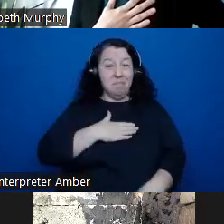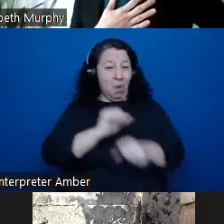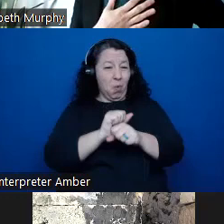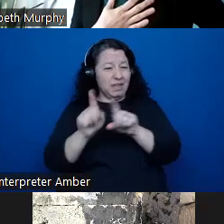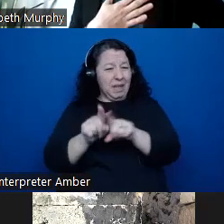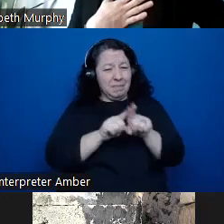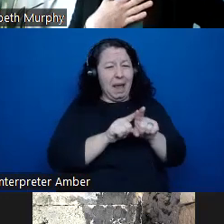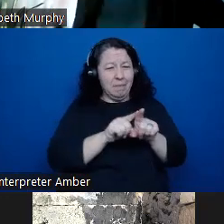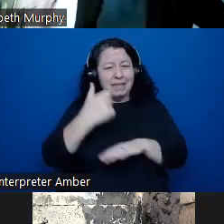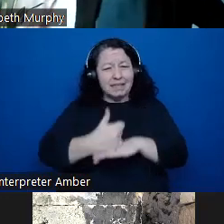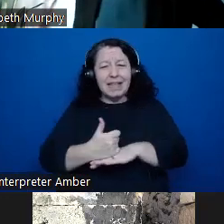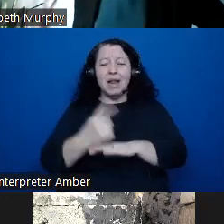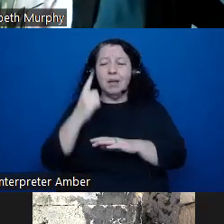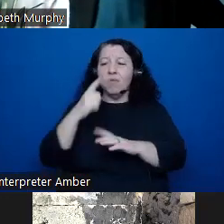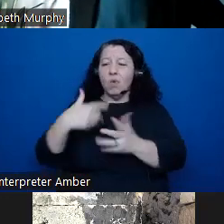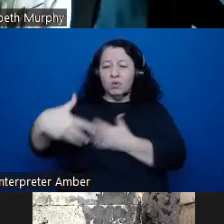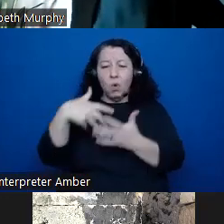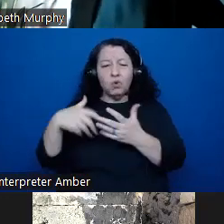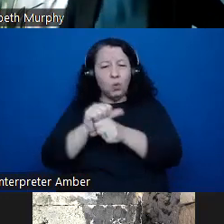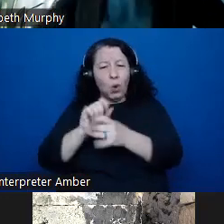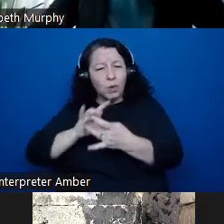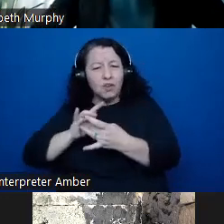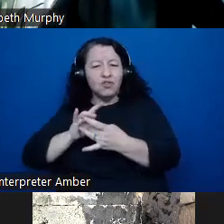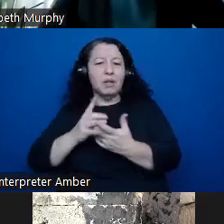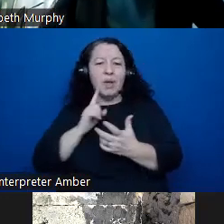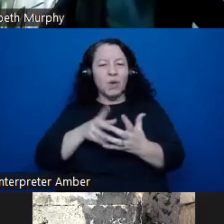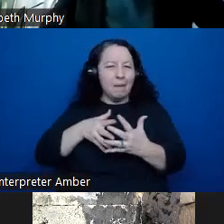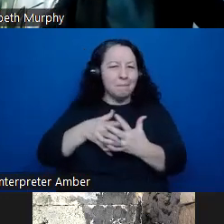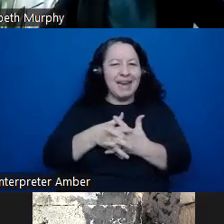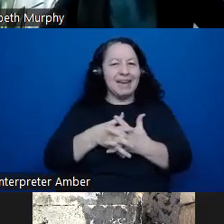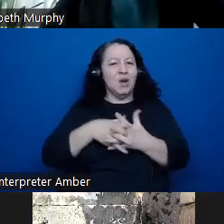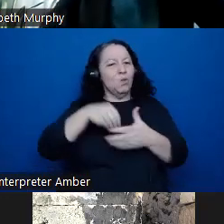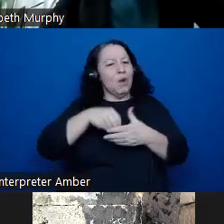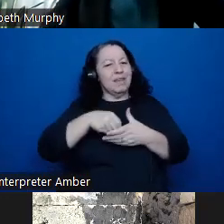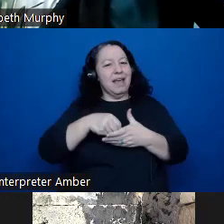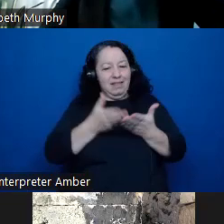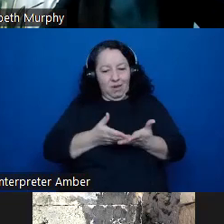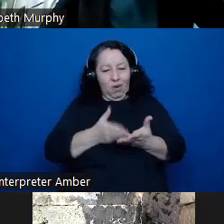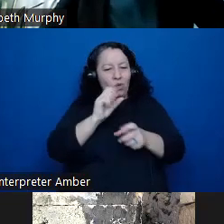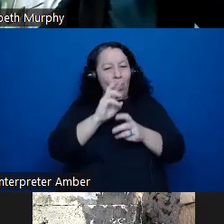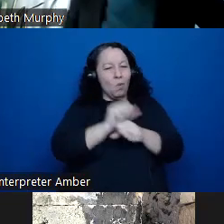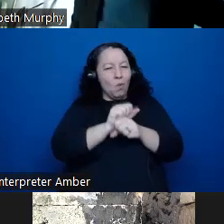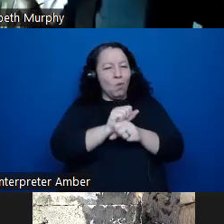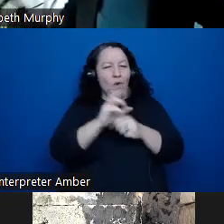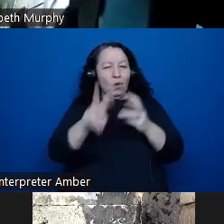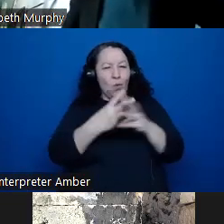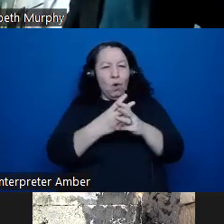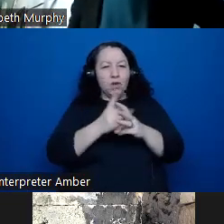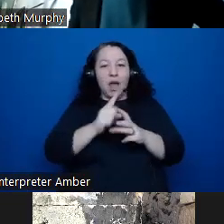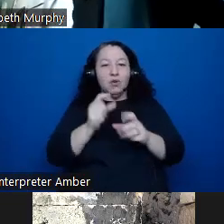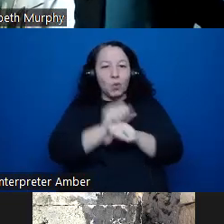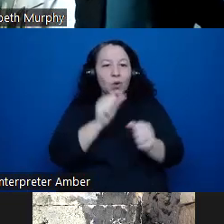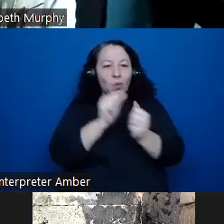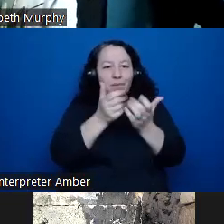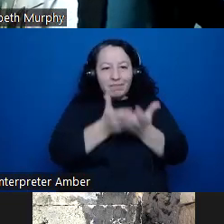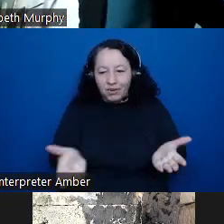socialized work relations and embedded in a material world of work in ways that may be more familiar to some of us. How